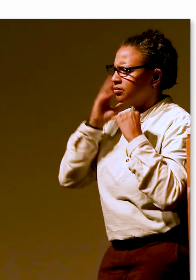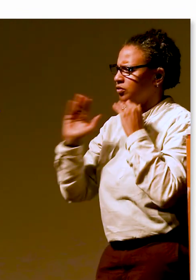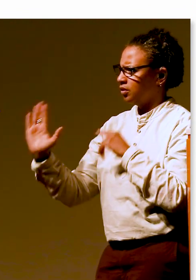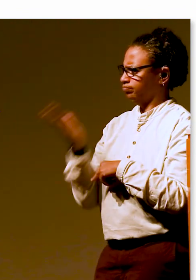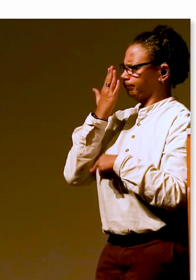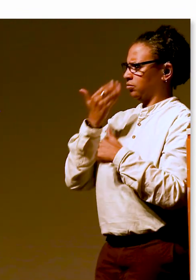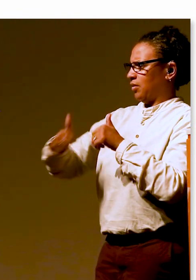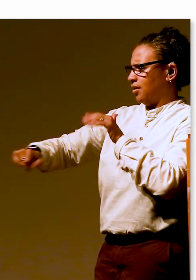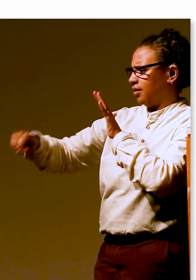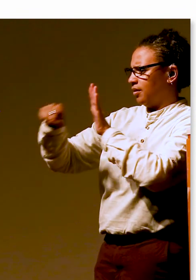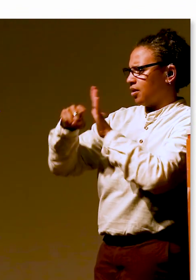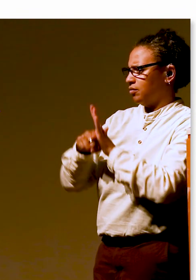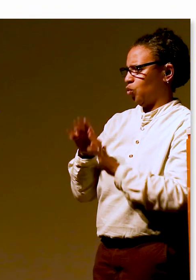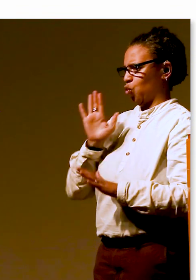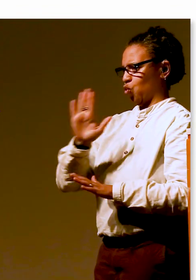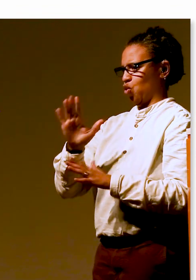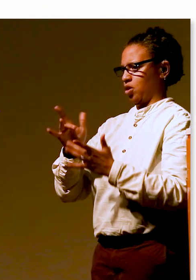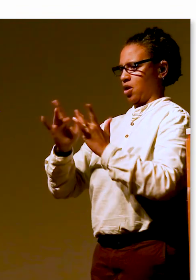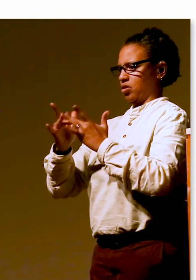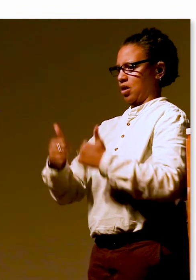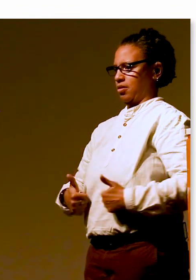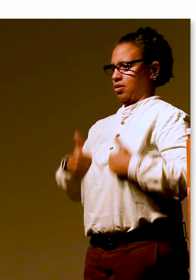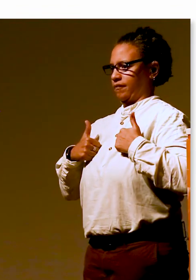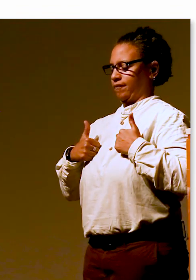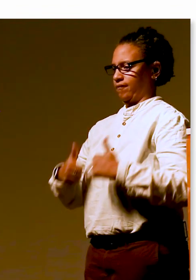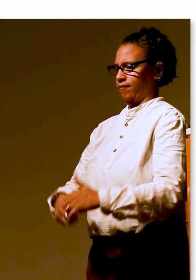online. Yeah.